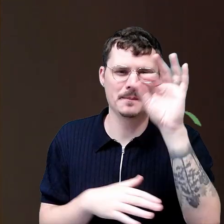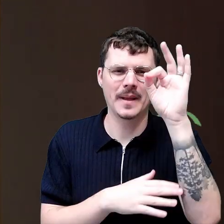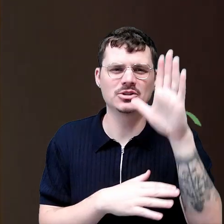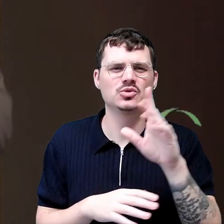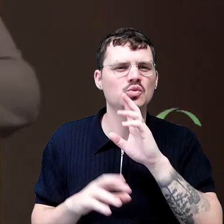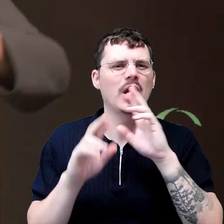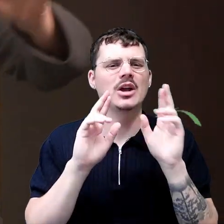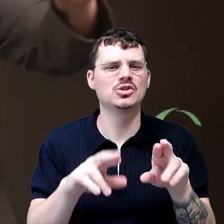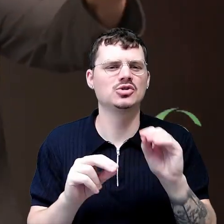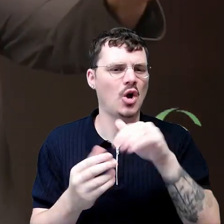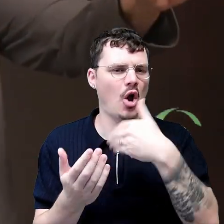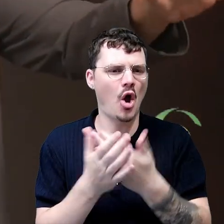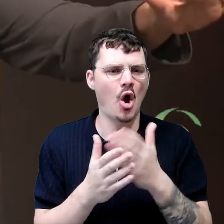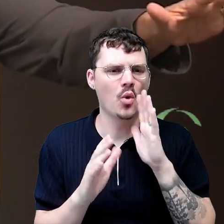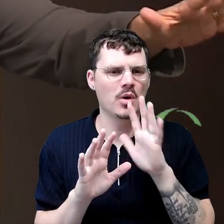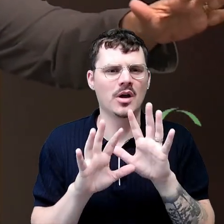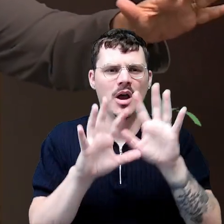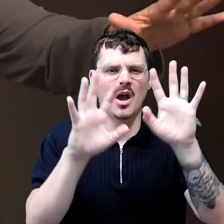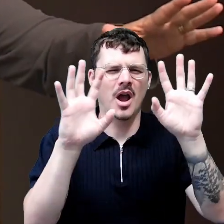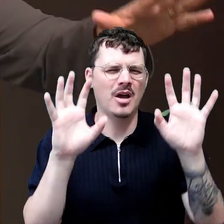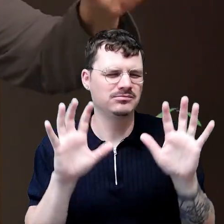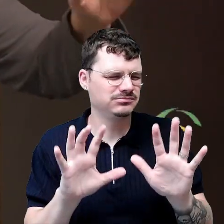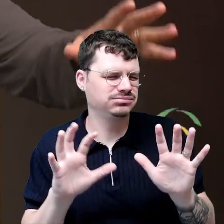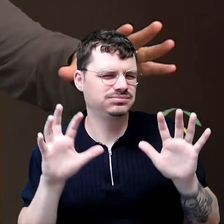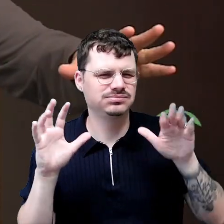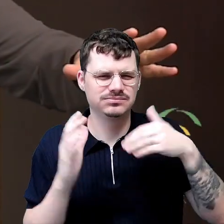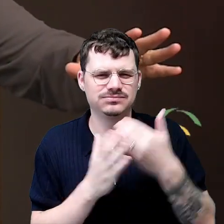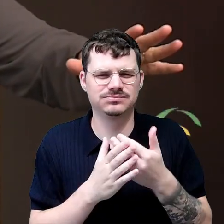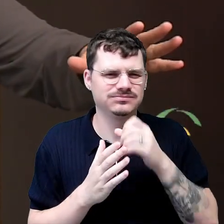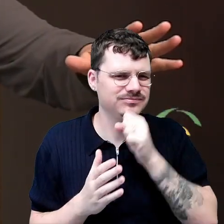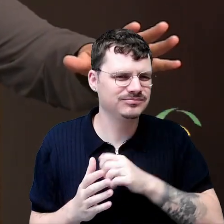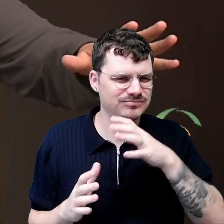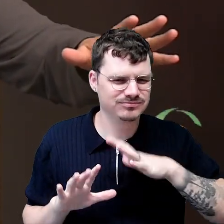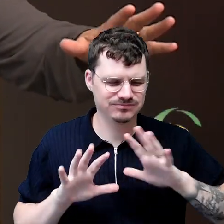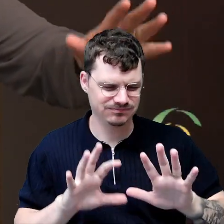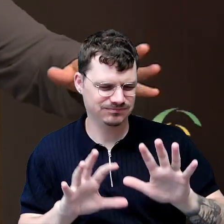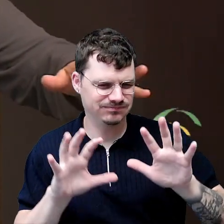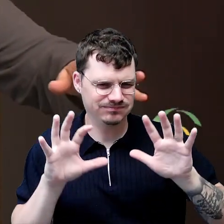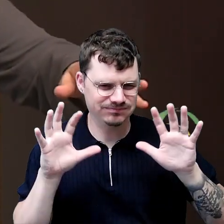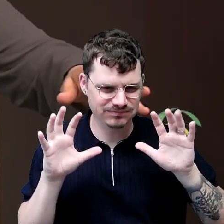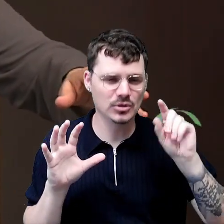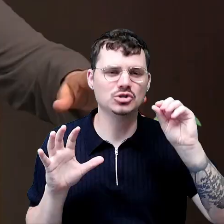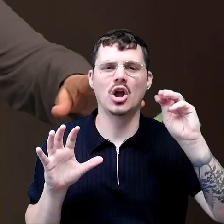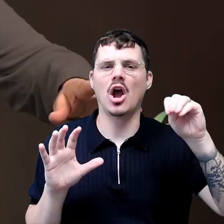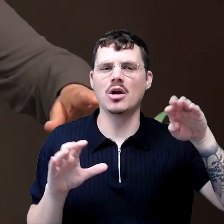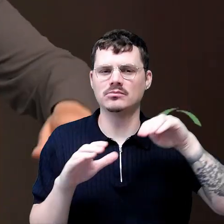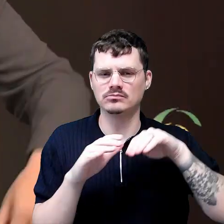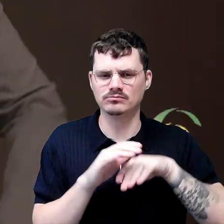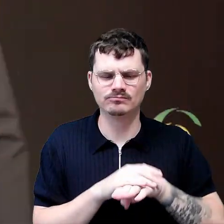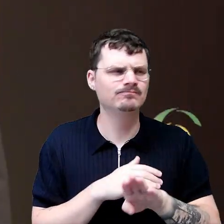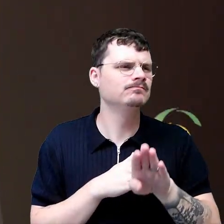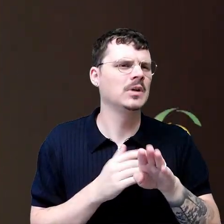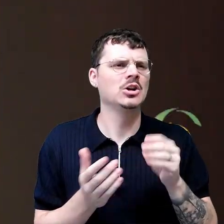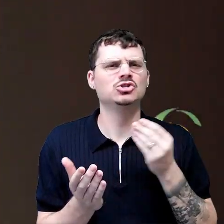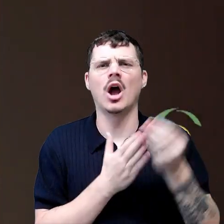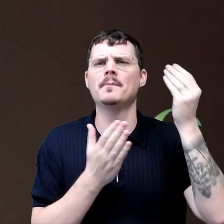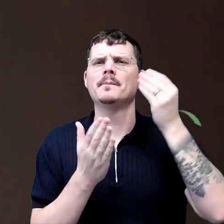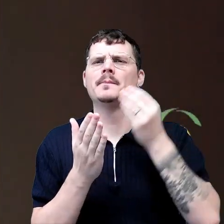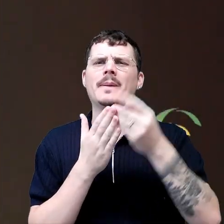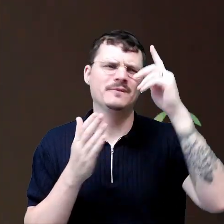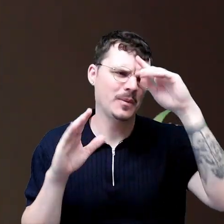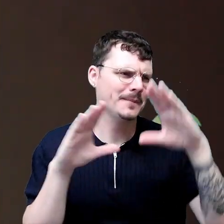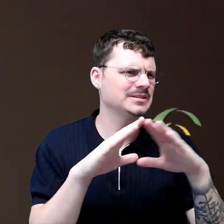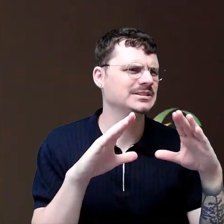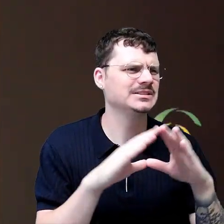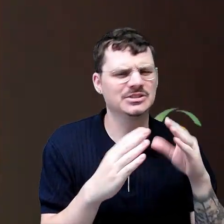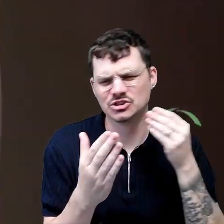the church is a sea of white, blue, and lavender hair. Tom makes his entrance. Shopping for